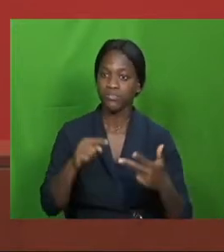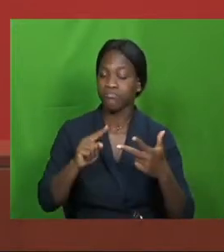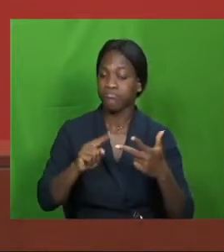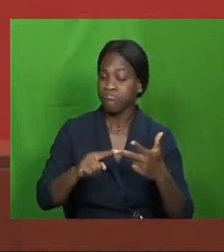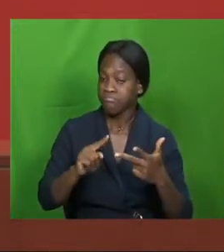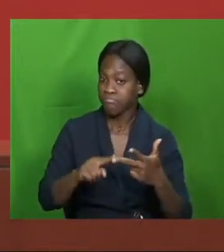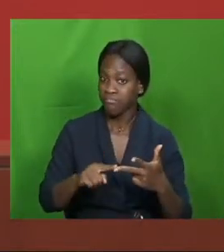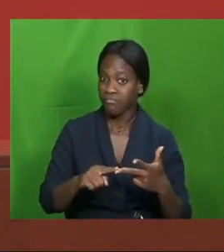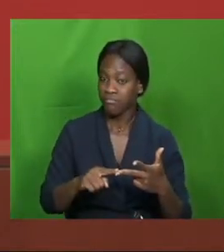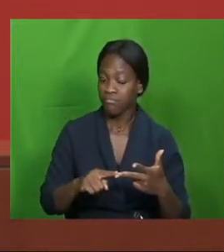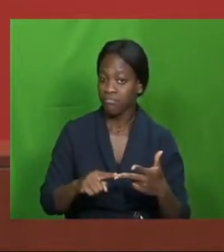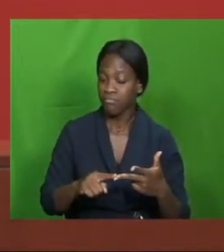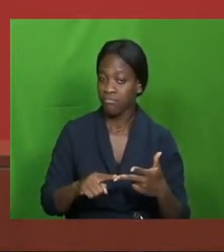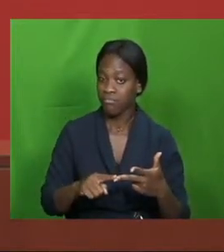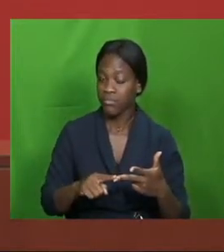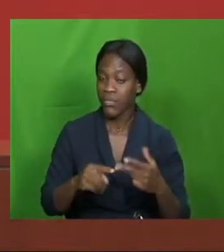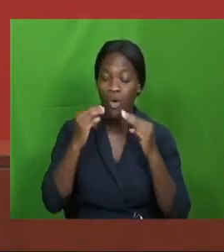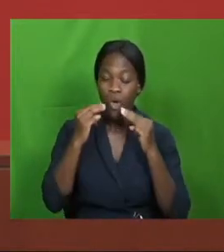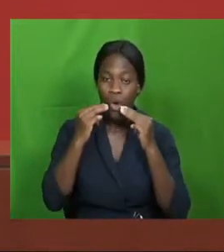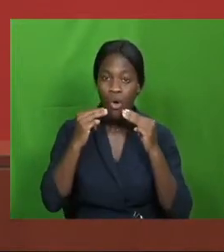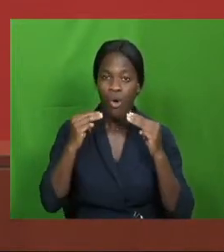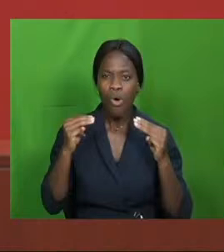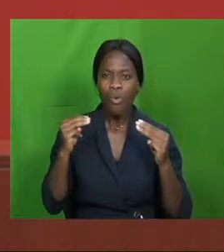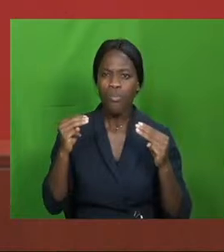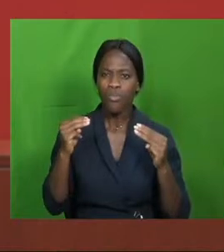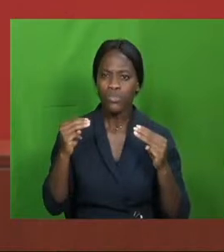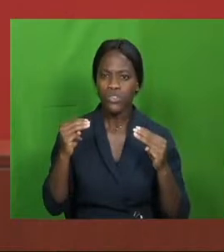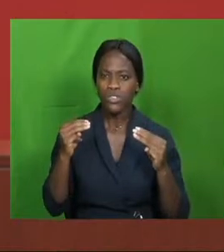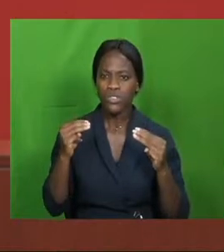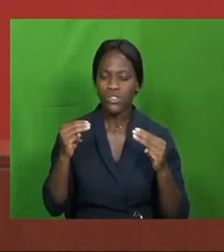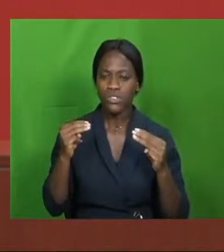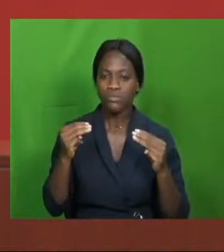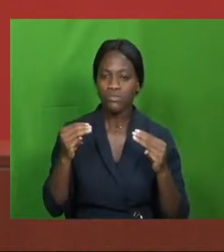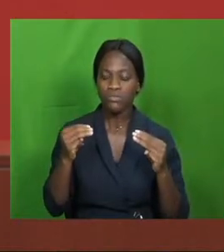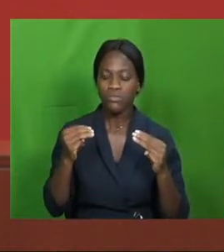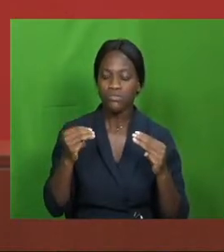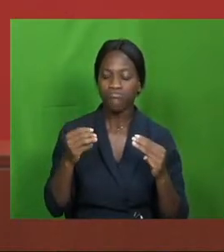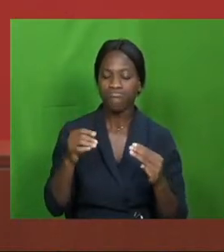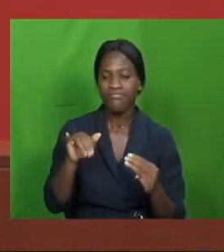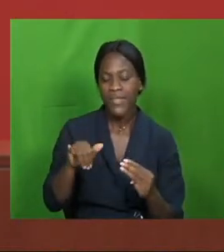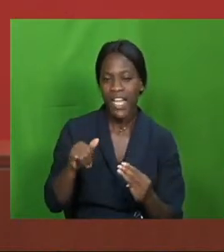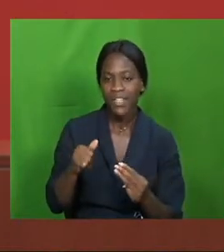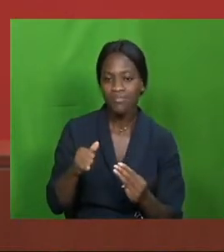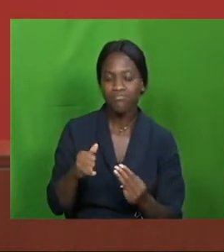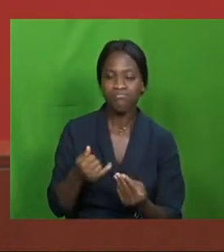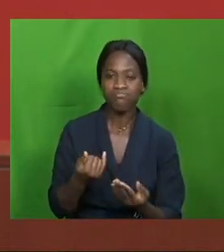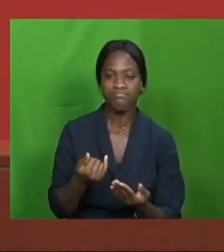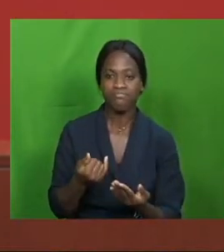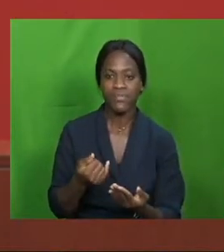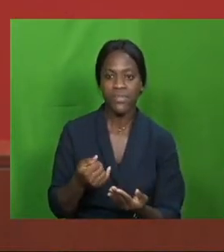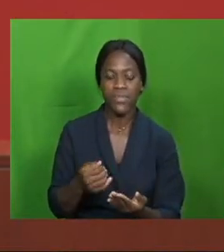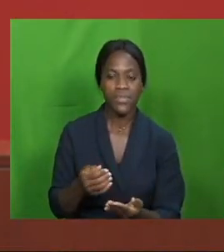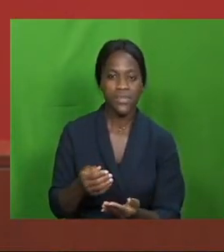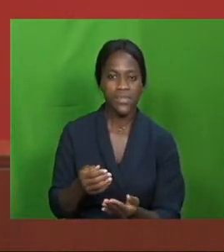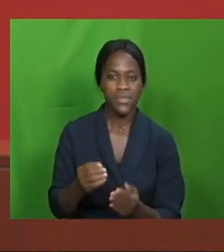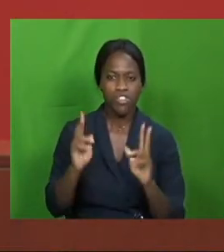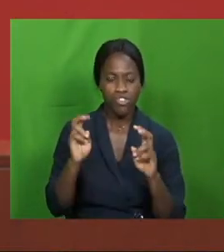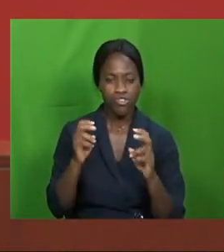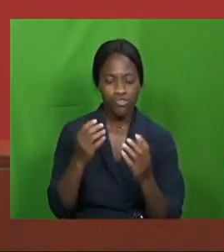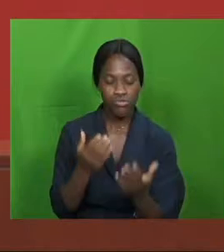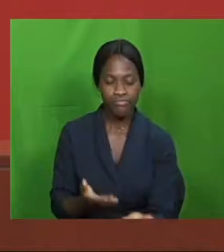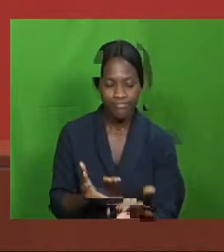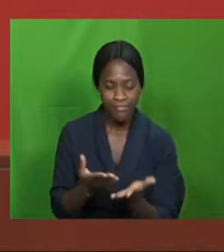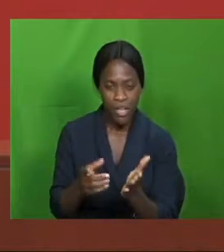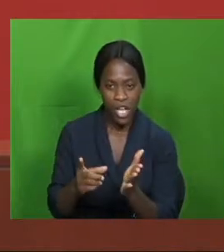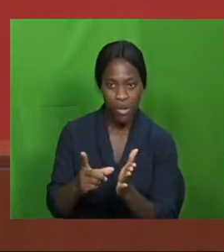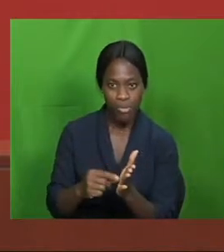C, a motion that a petition be read, printed, or